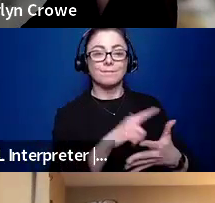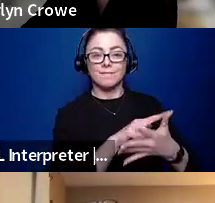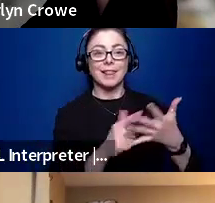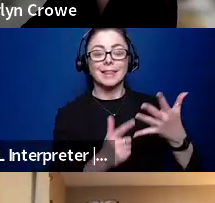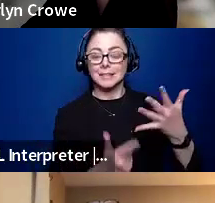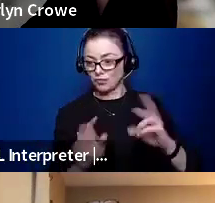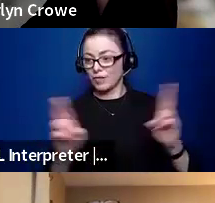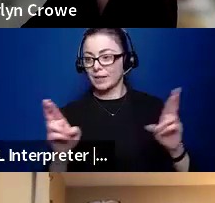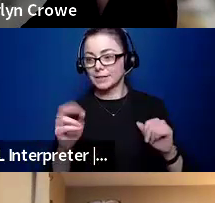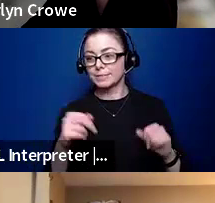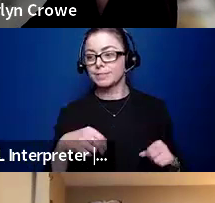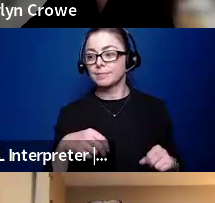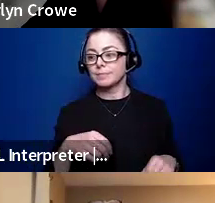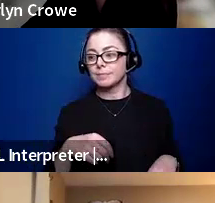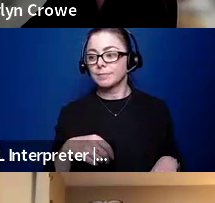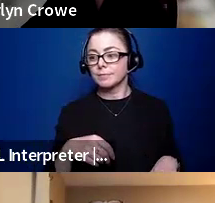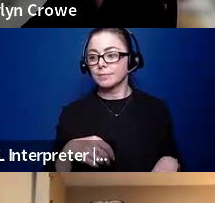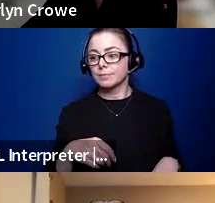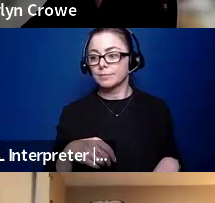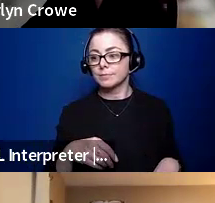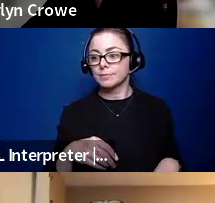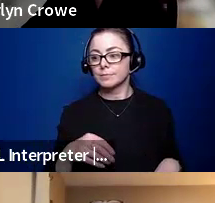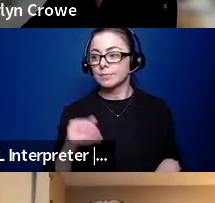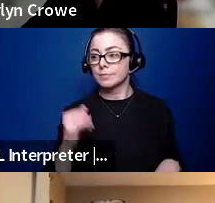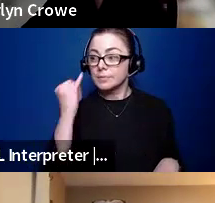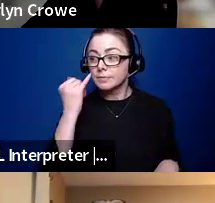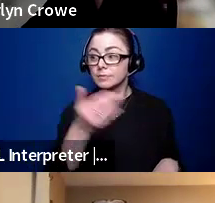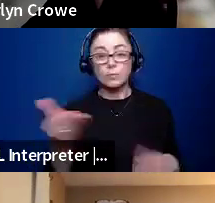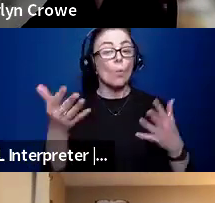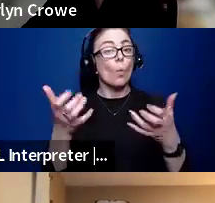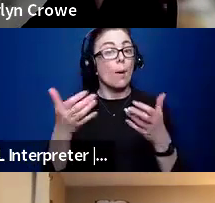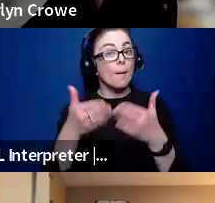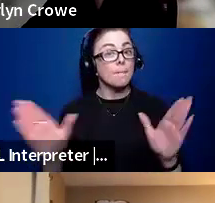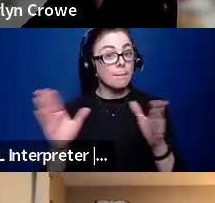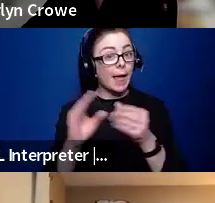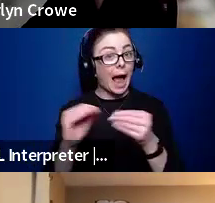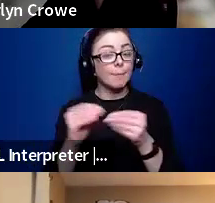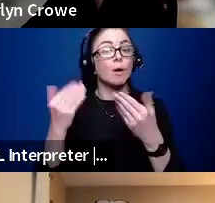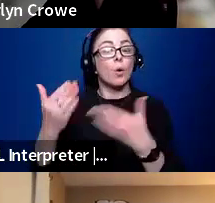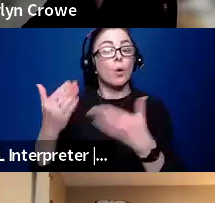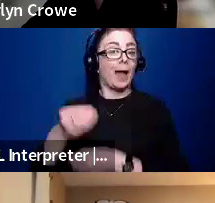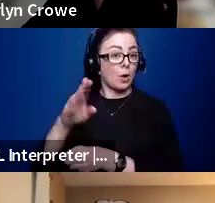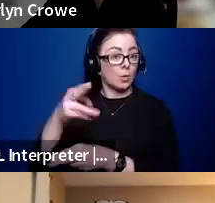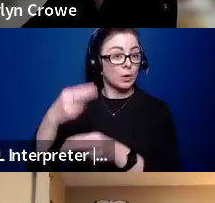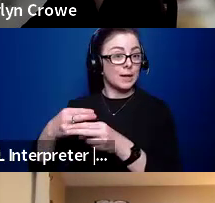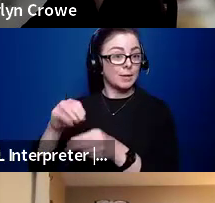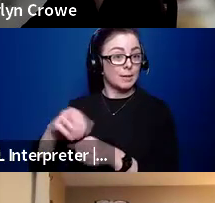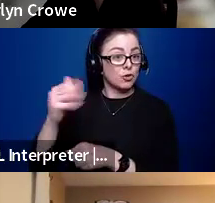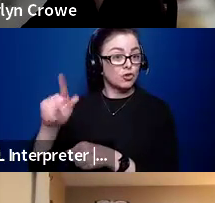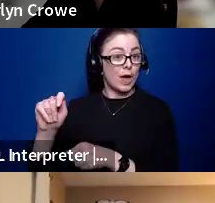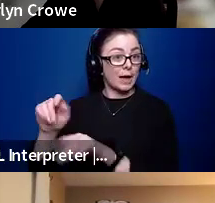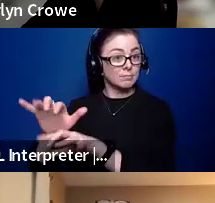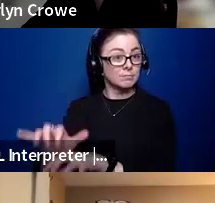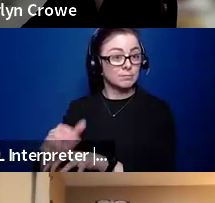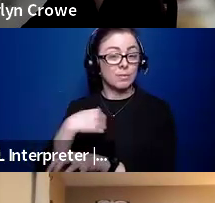if anyone else wants to do public comment, go ahead and just put your name in the chat and I will add you to the list.